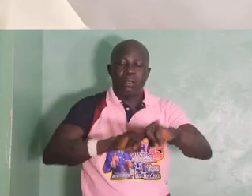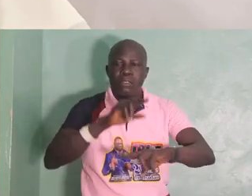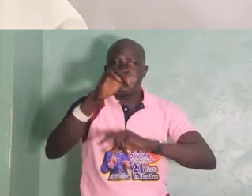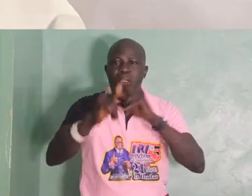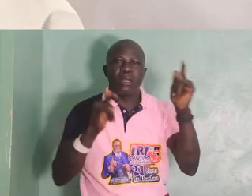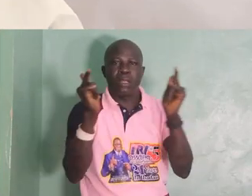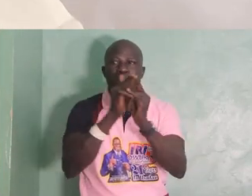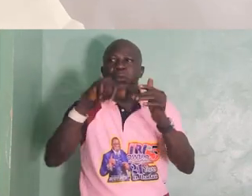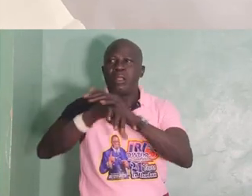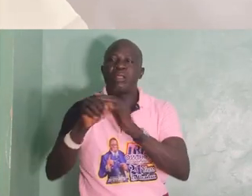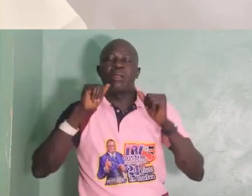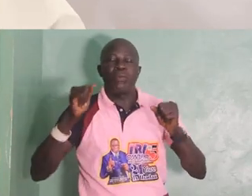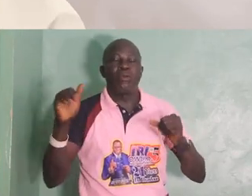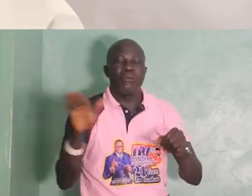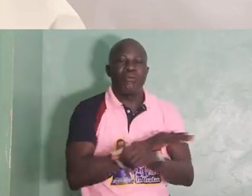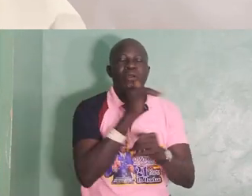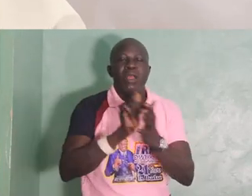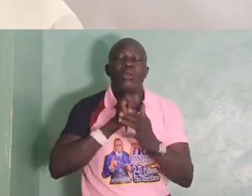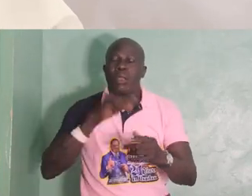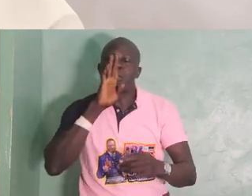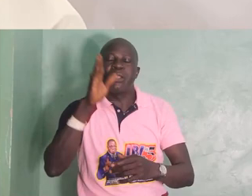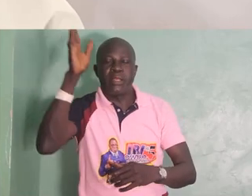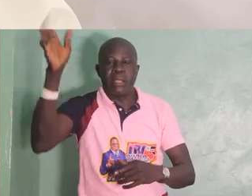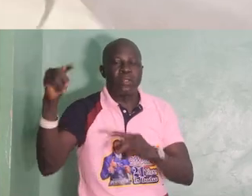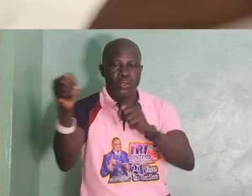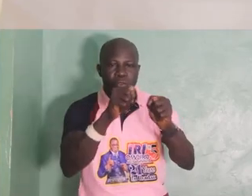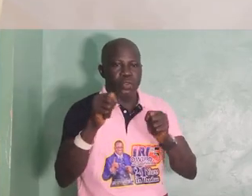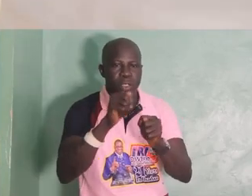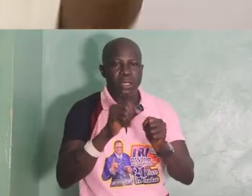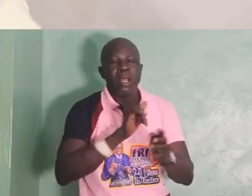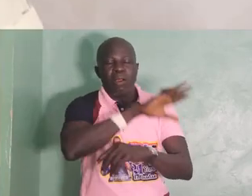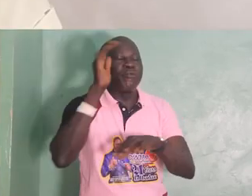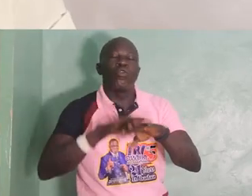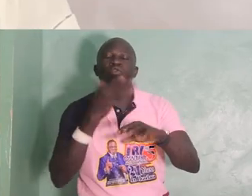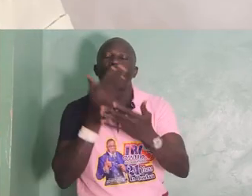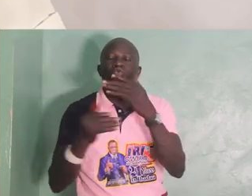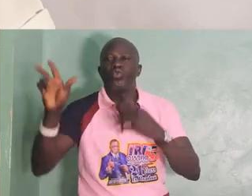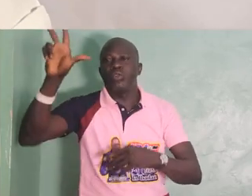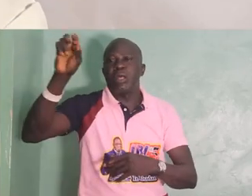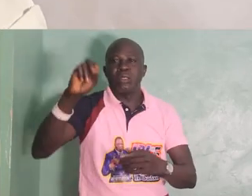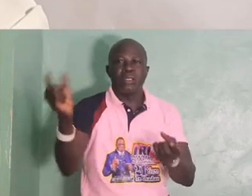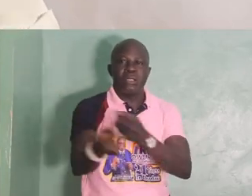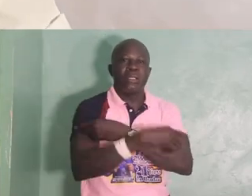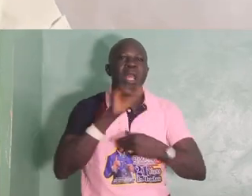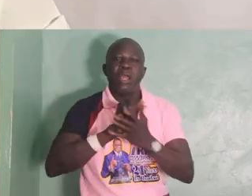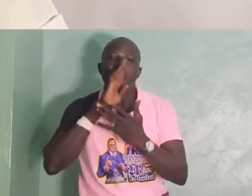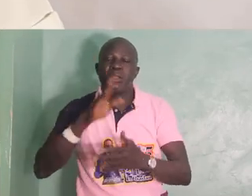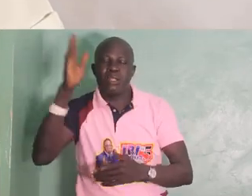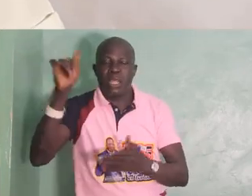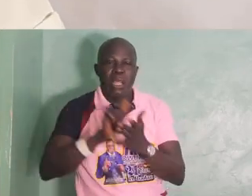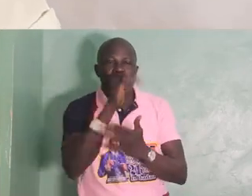Lufakpe is to be powerful. We'll be there together. For that 30 days. For God's job, we'll be